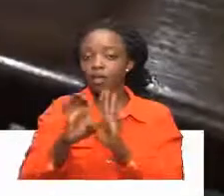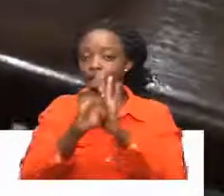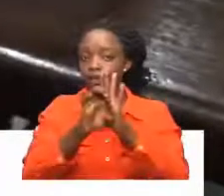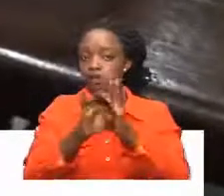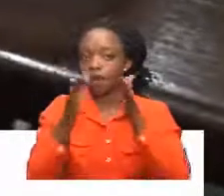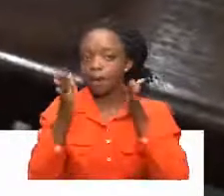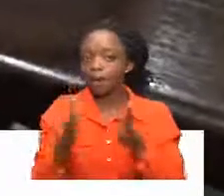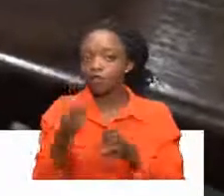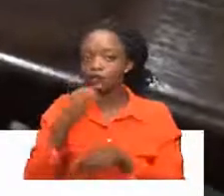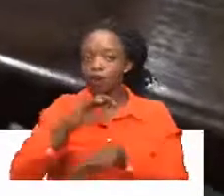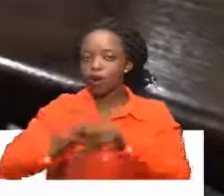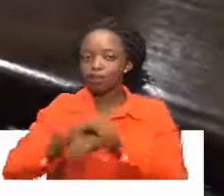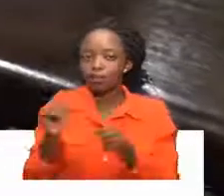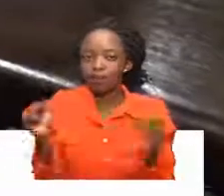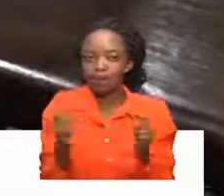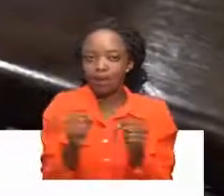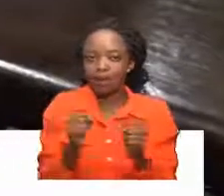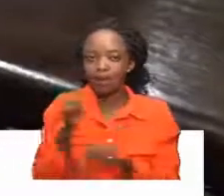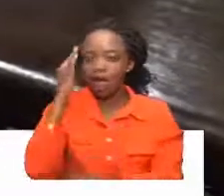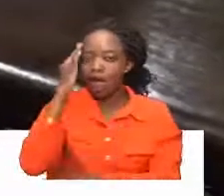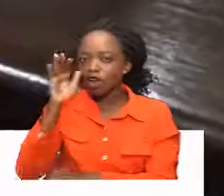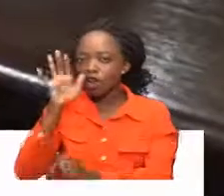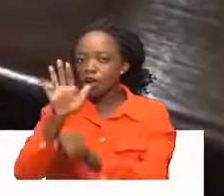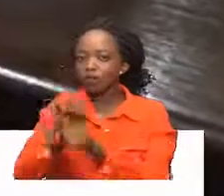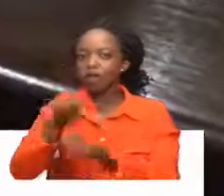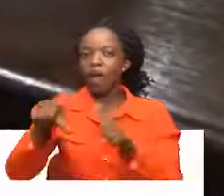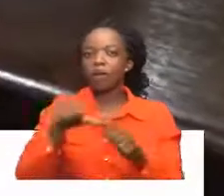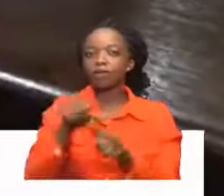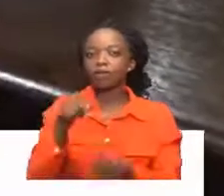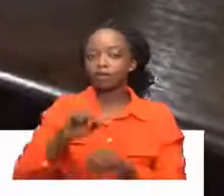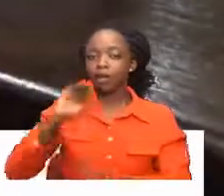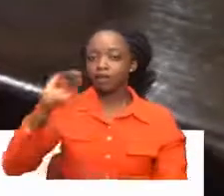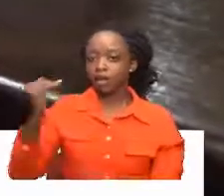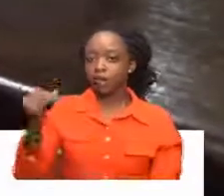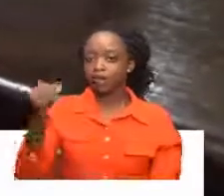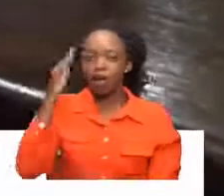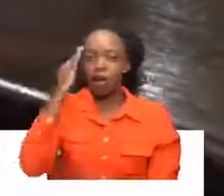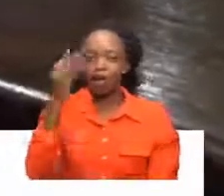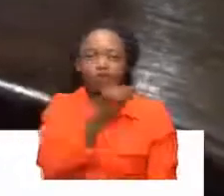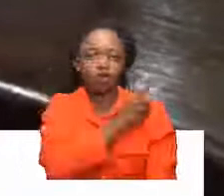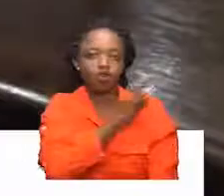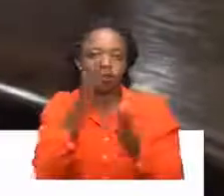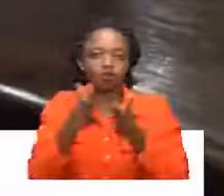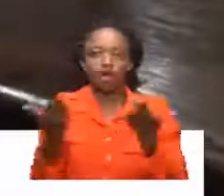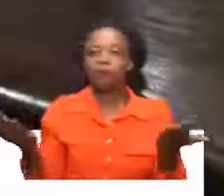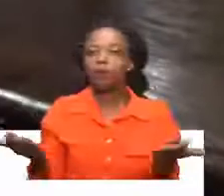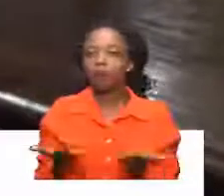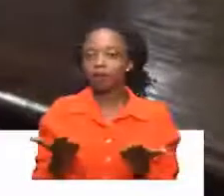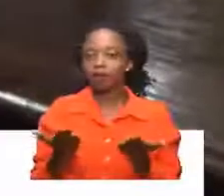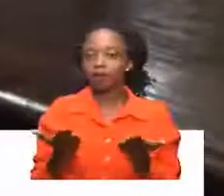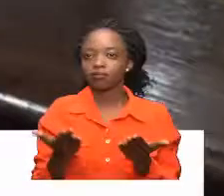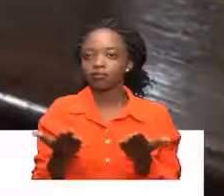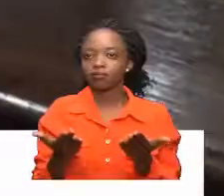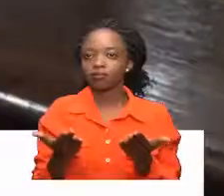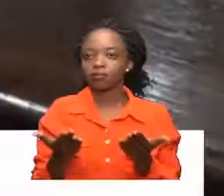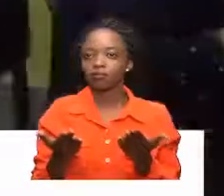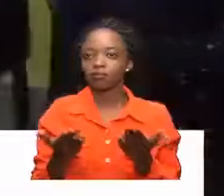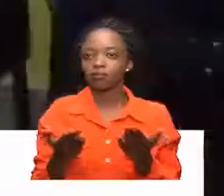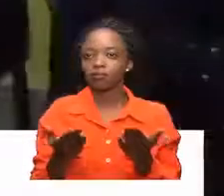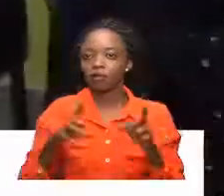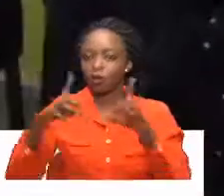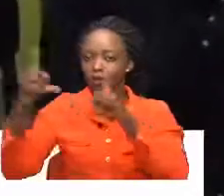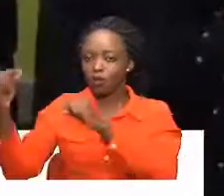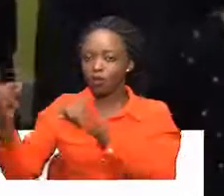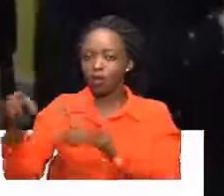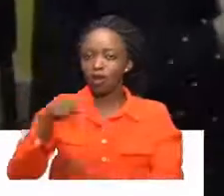somebody has got malaria and you don't know, like let's say you're new in town and you don't know any doctor where they are and all. Instead of going to